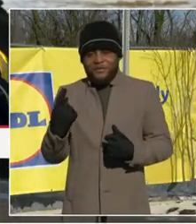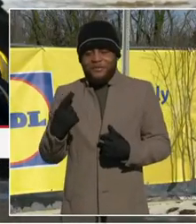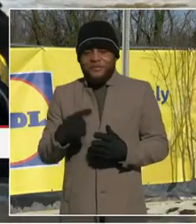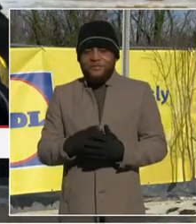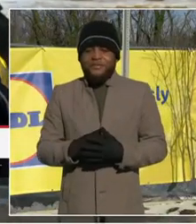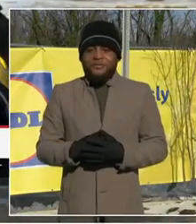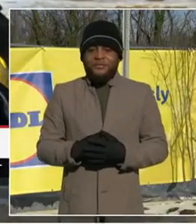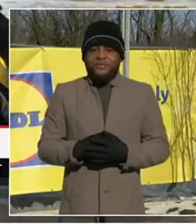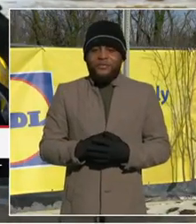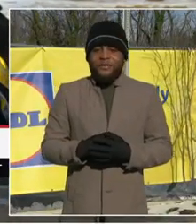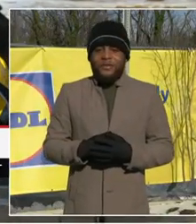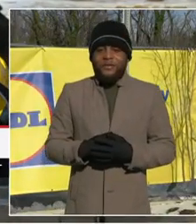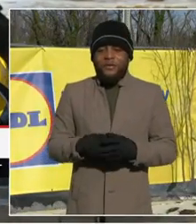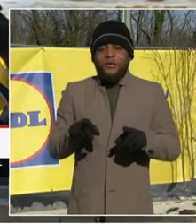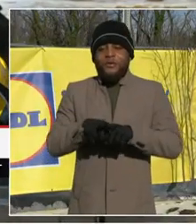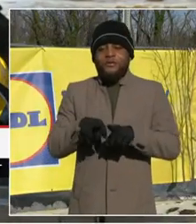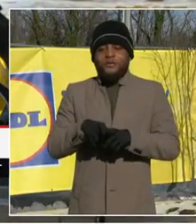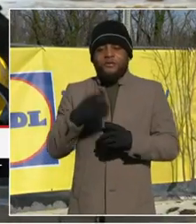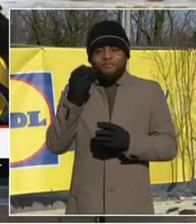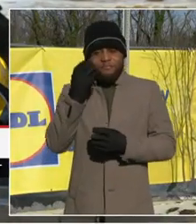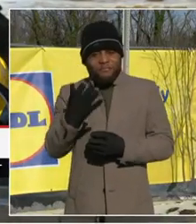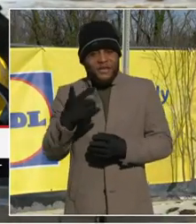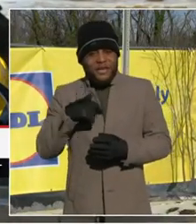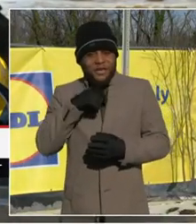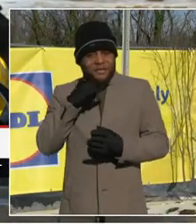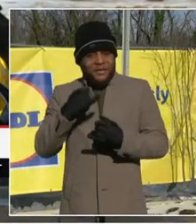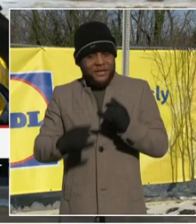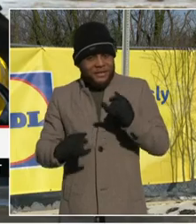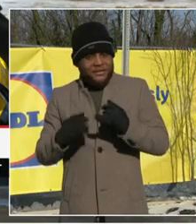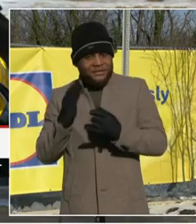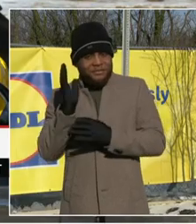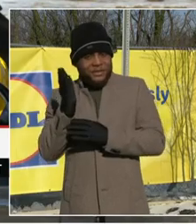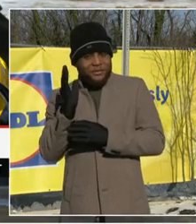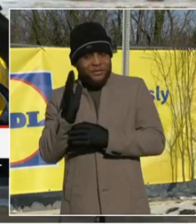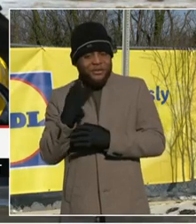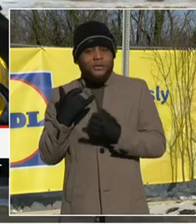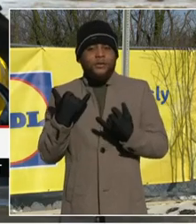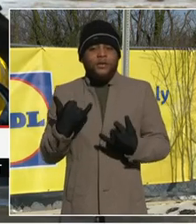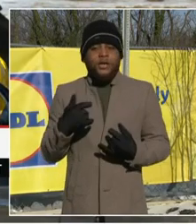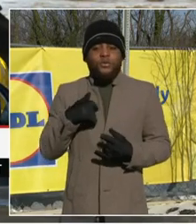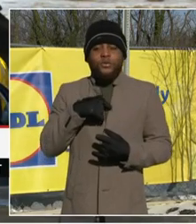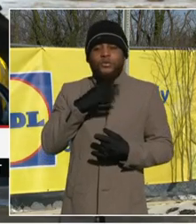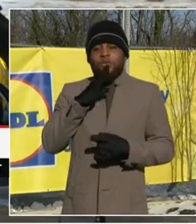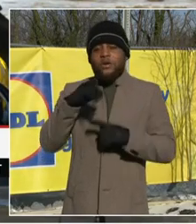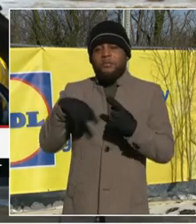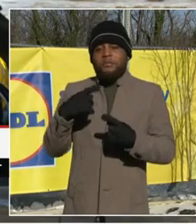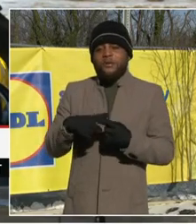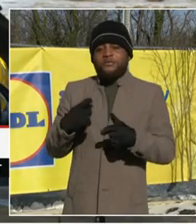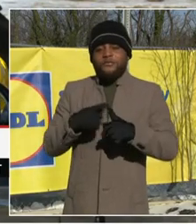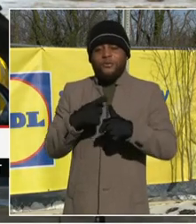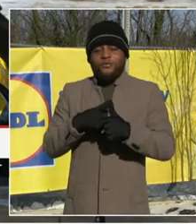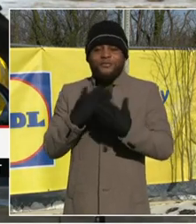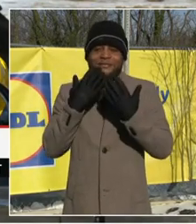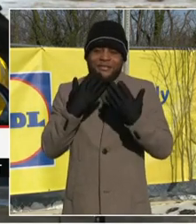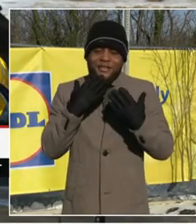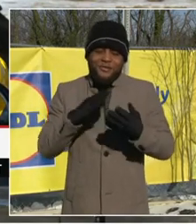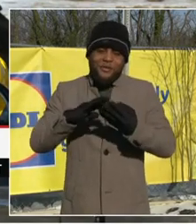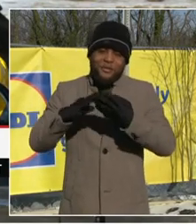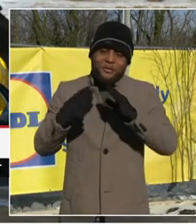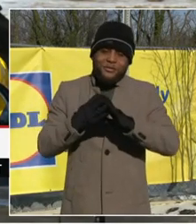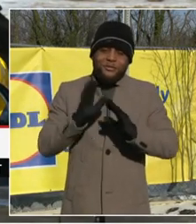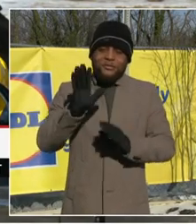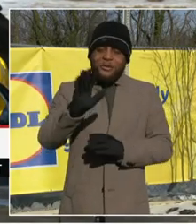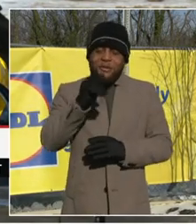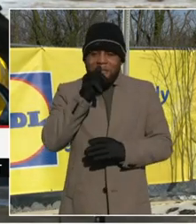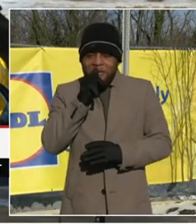assure you, I'm the last speaker. So what I get to talk about is, one, to say thank you. Thank you to the community for your patience,